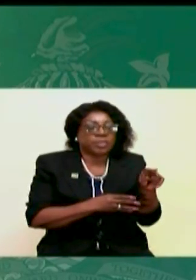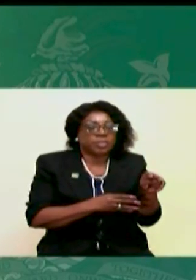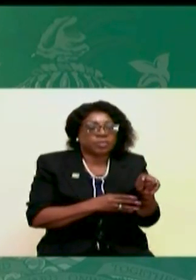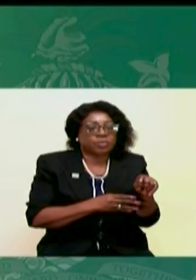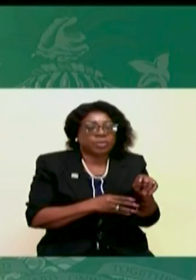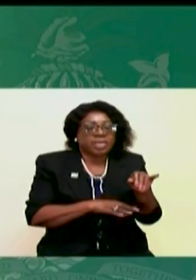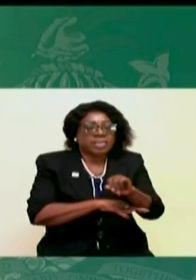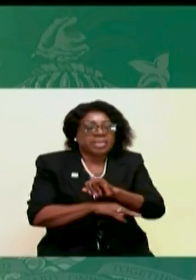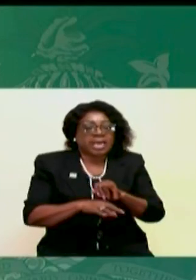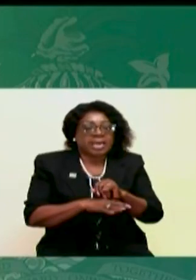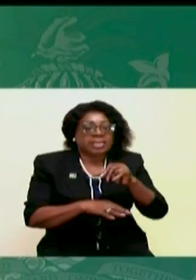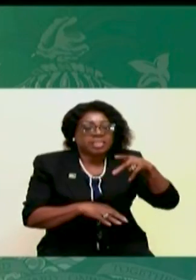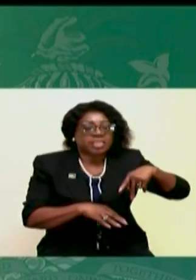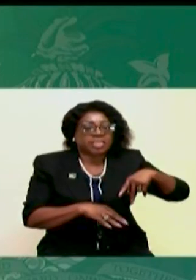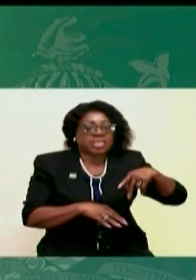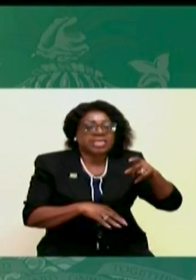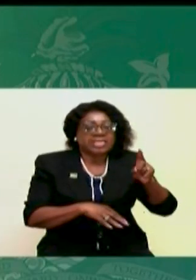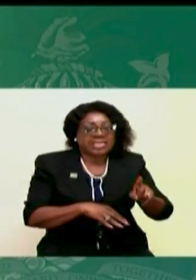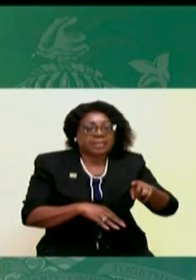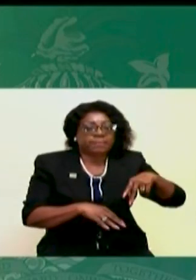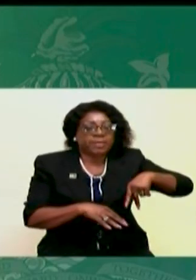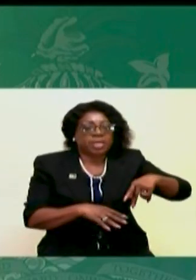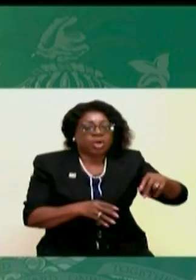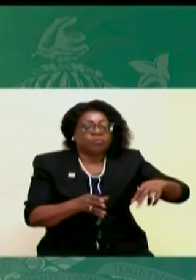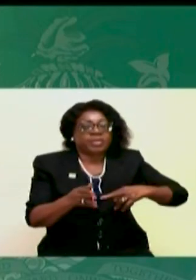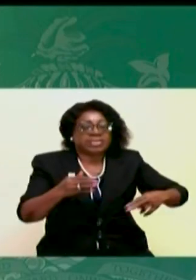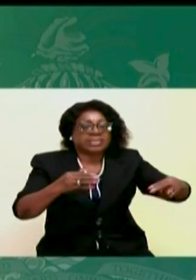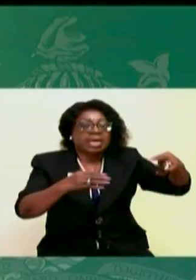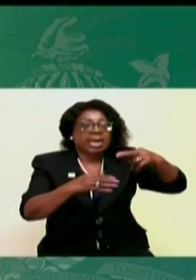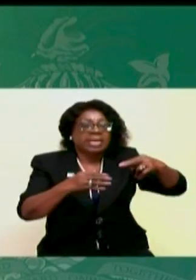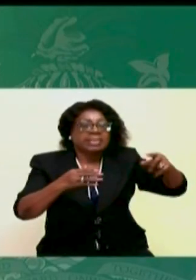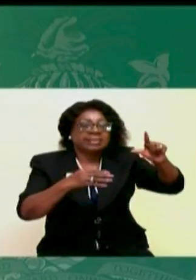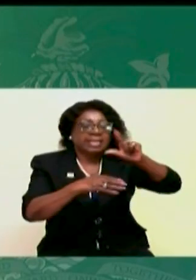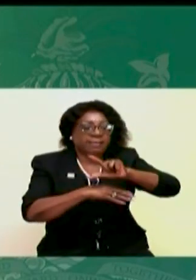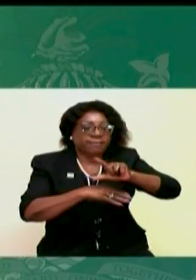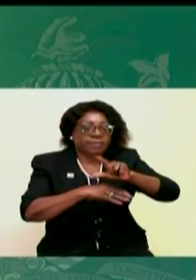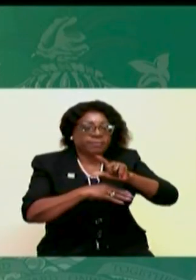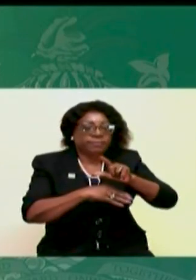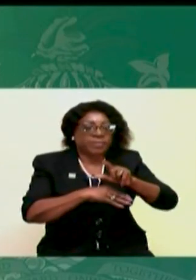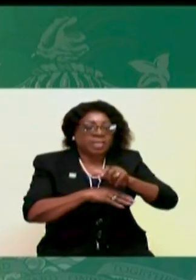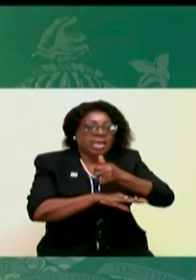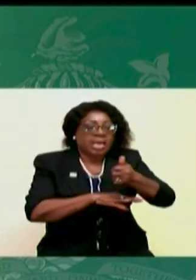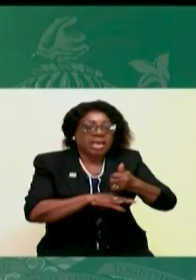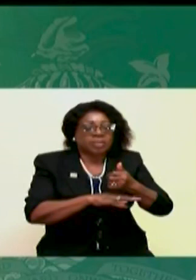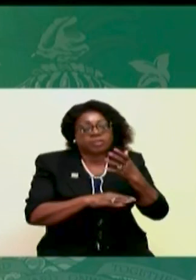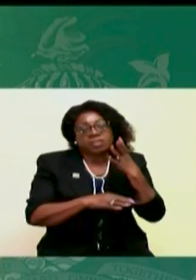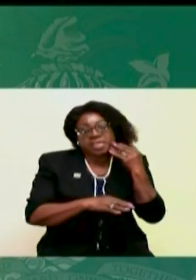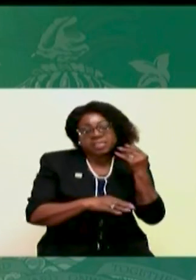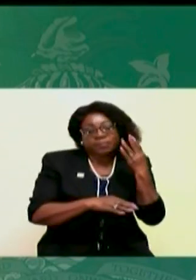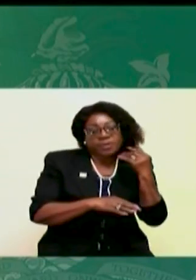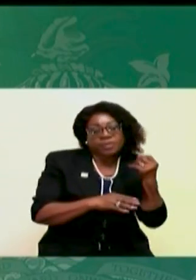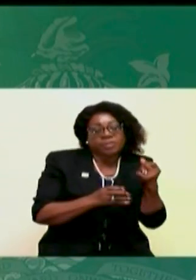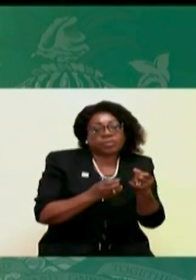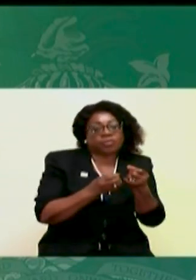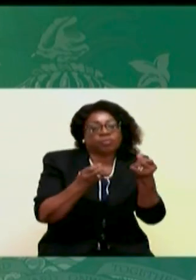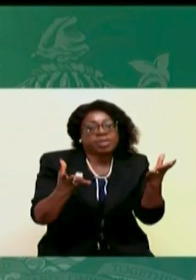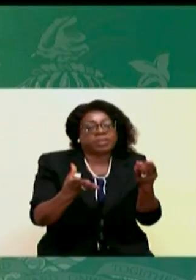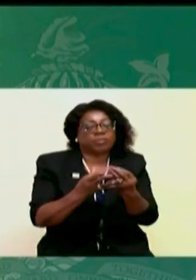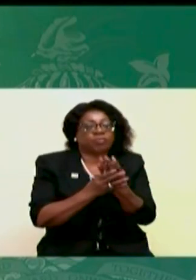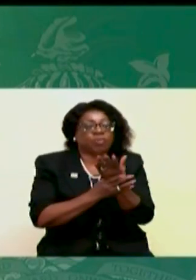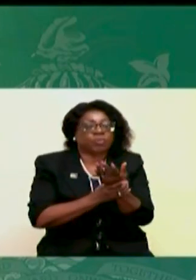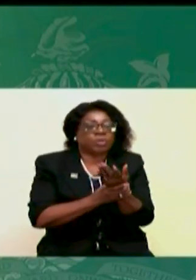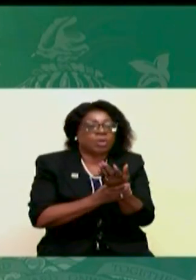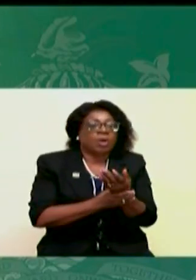the island's GDP reached its highest level in an 8-year period. Andras experienced a significant economic growth